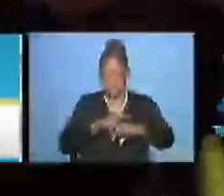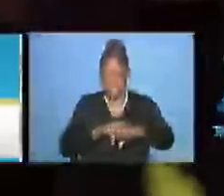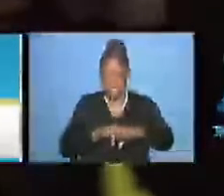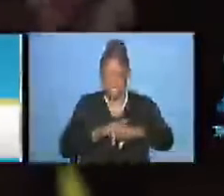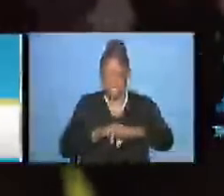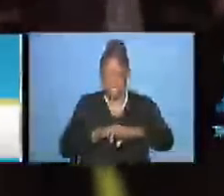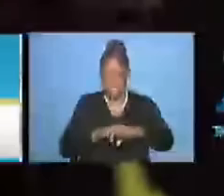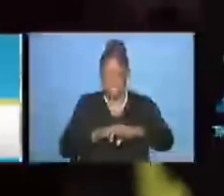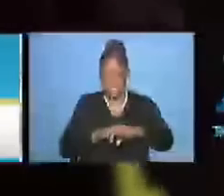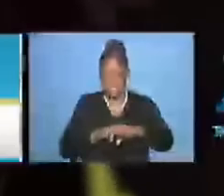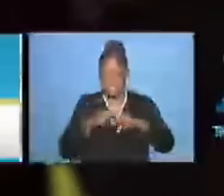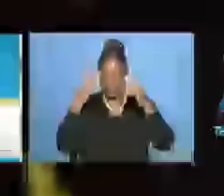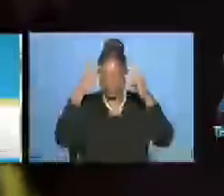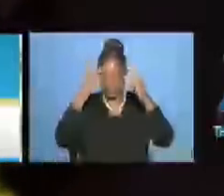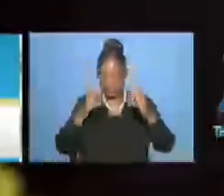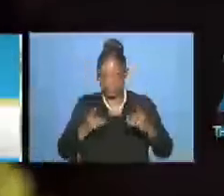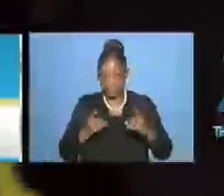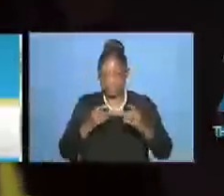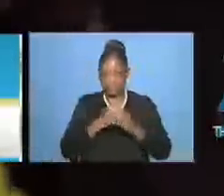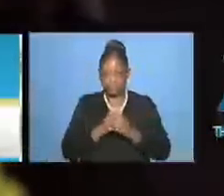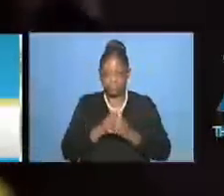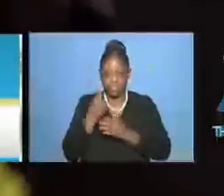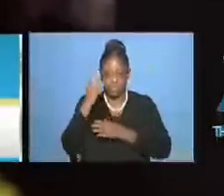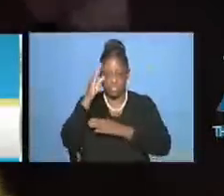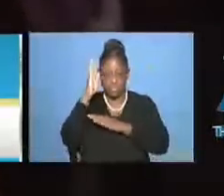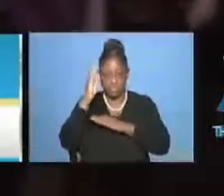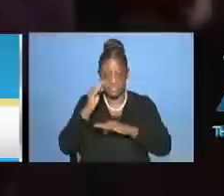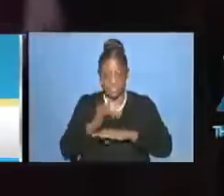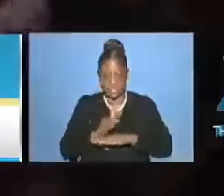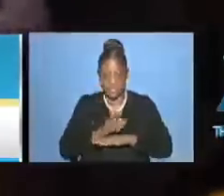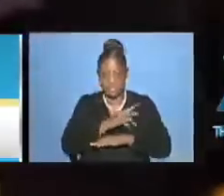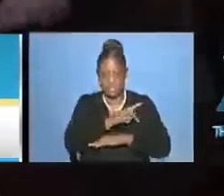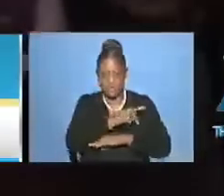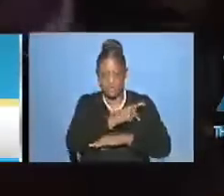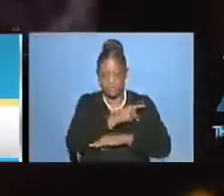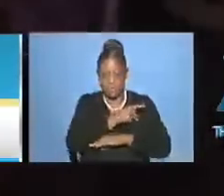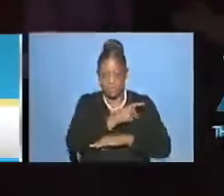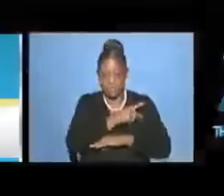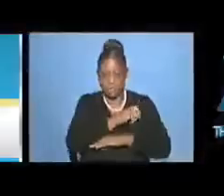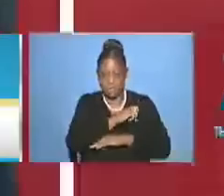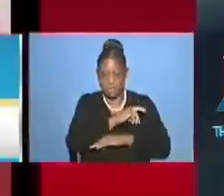reportedly still to be determined. For the Bahamas Tonight, I'm Carla Palmer.